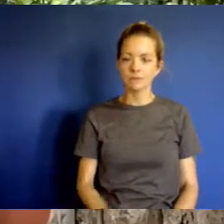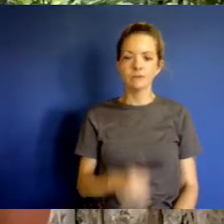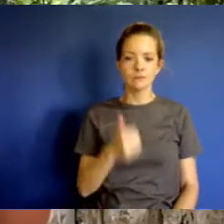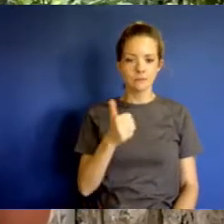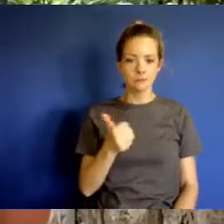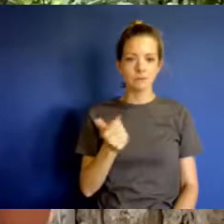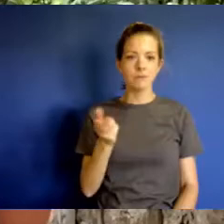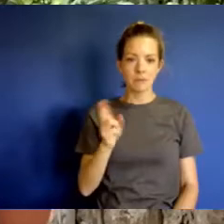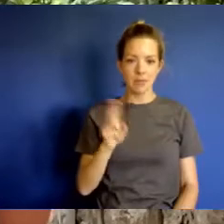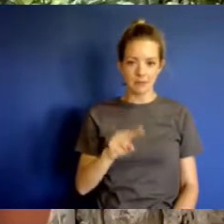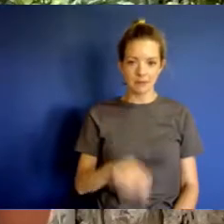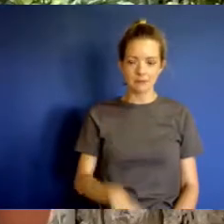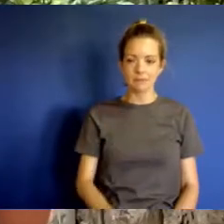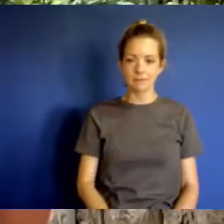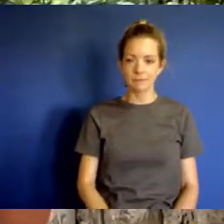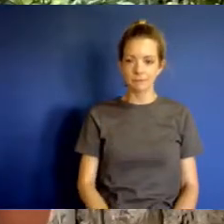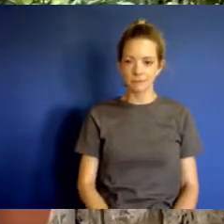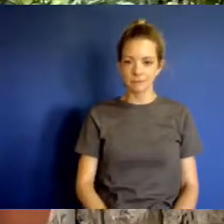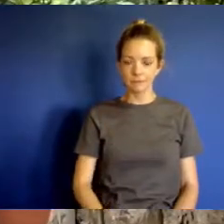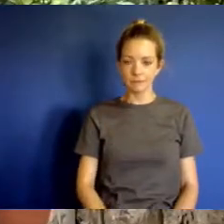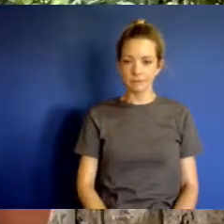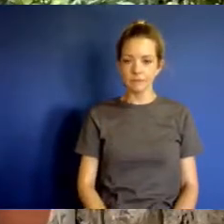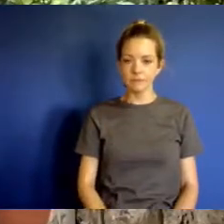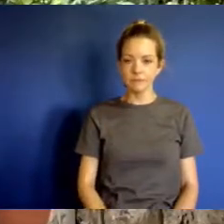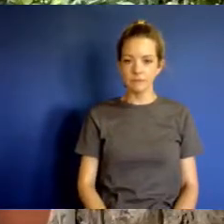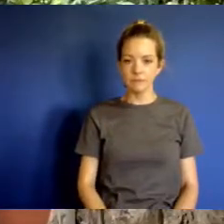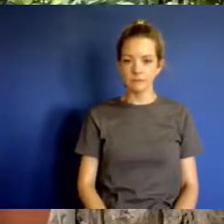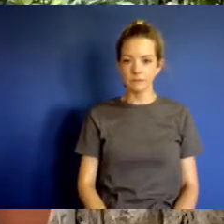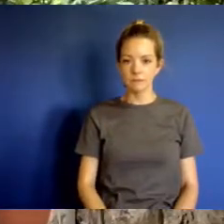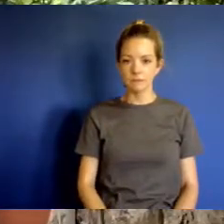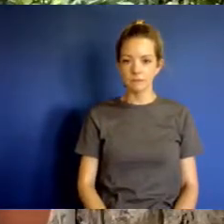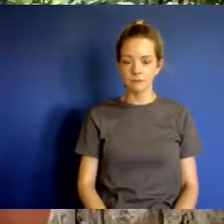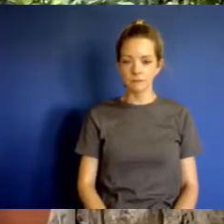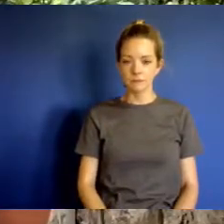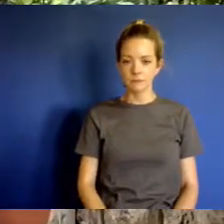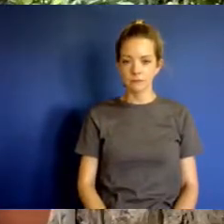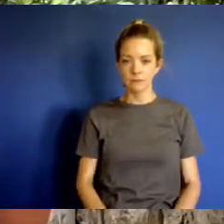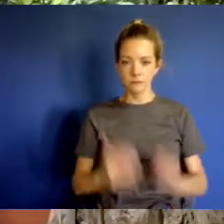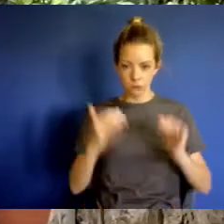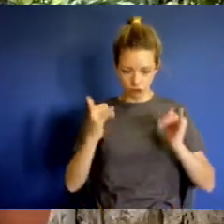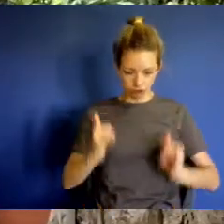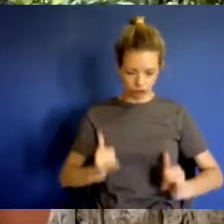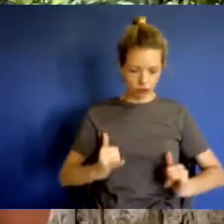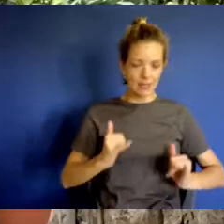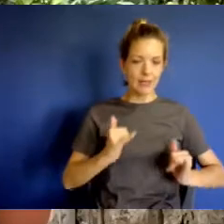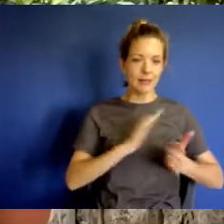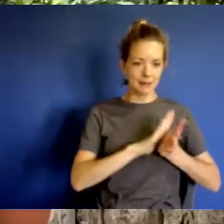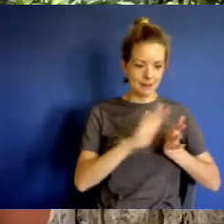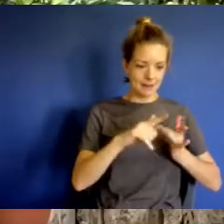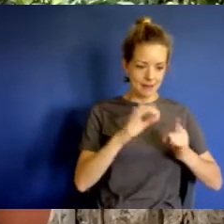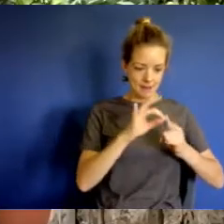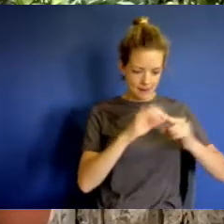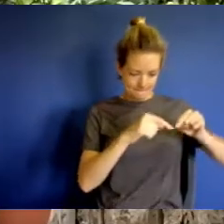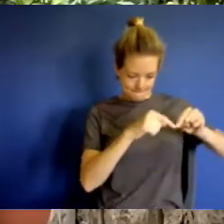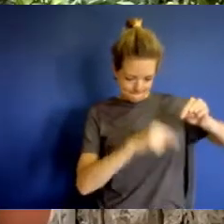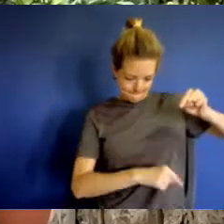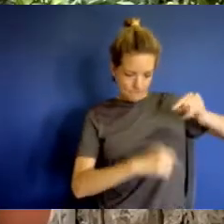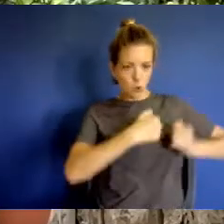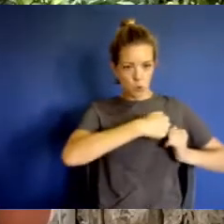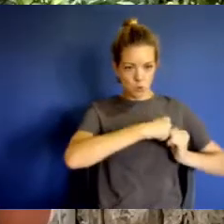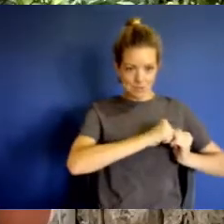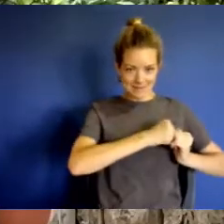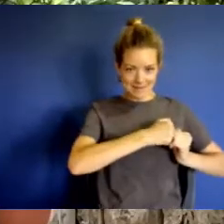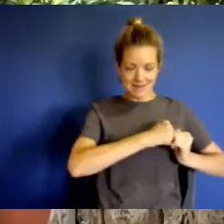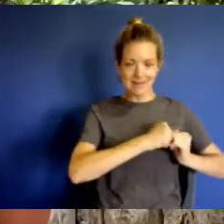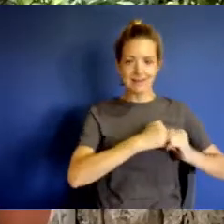Lovely. Okay, back we come, back to tabletop. Reset your knees under your hips, reset your wrists under your